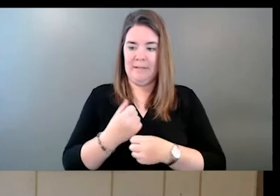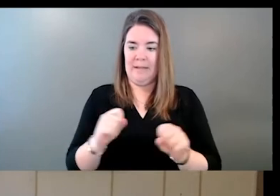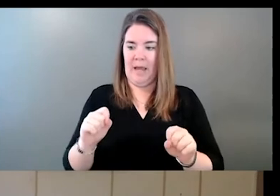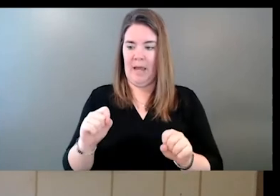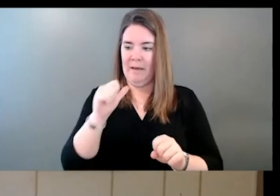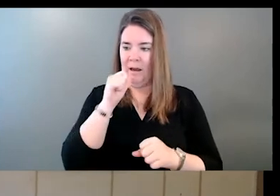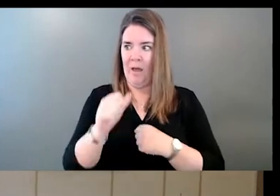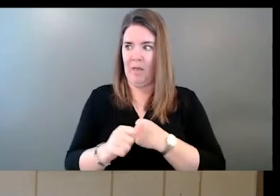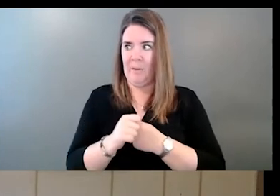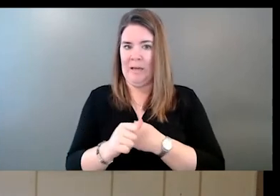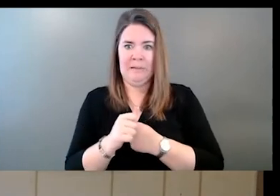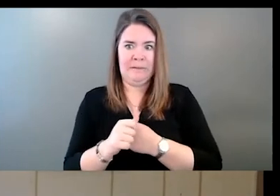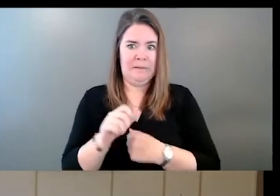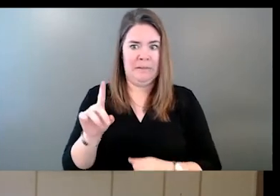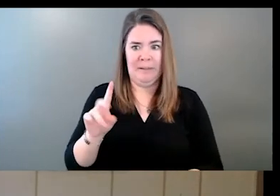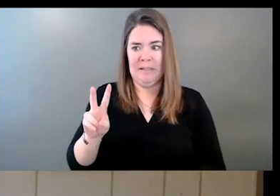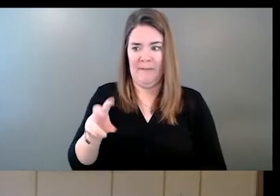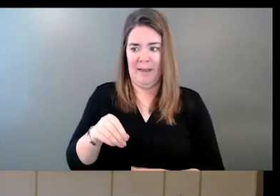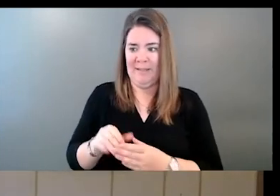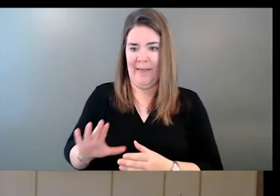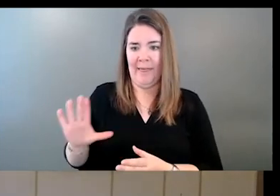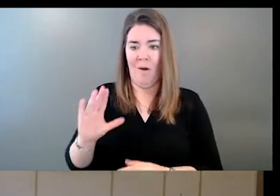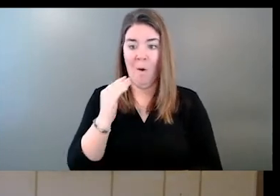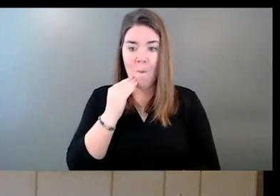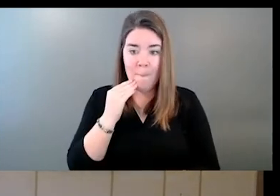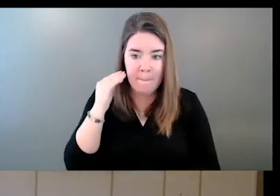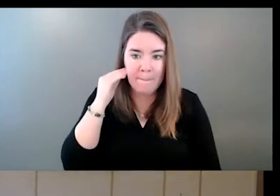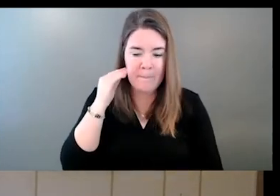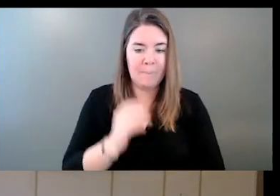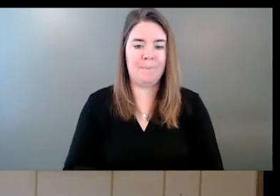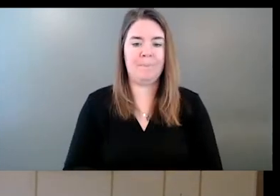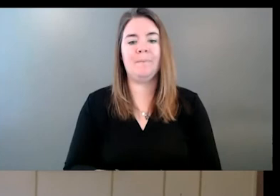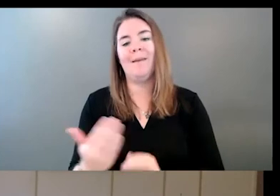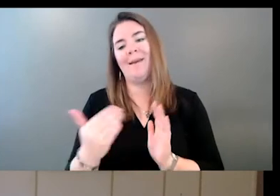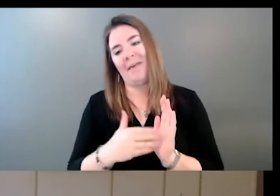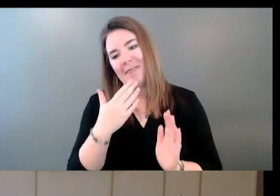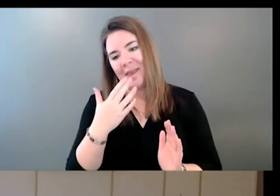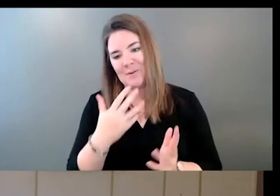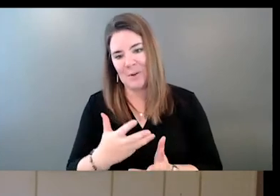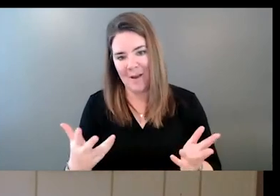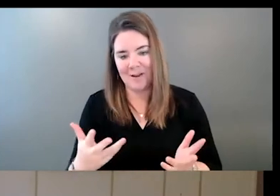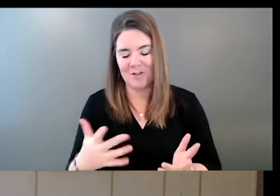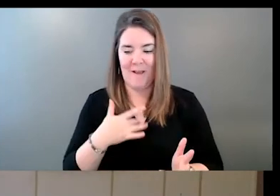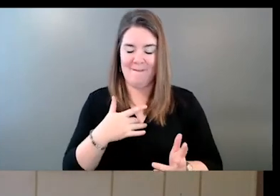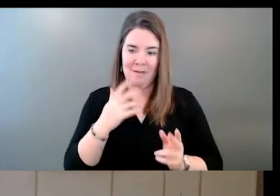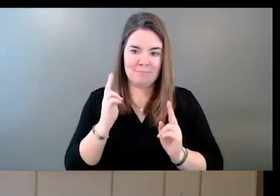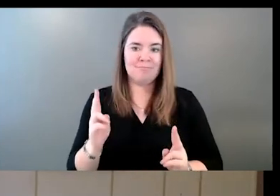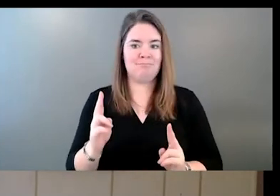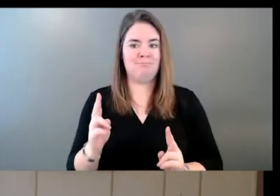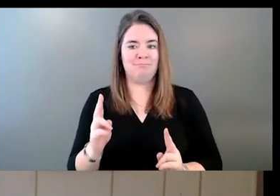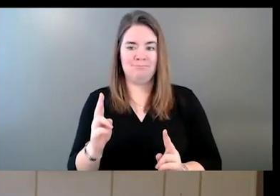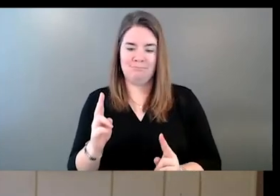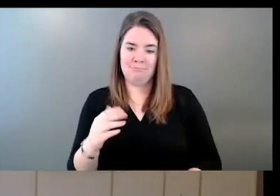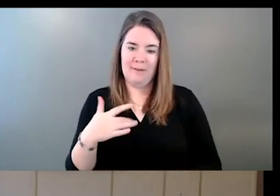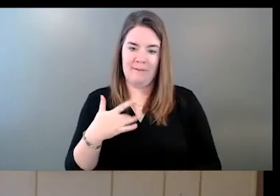domestic violence in their homes. Again, I want to thank you so much for this honor, and I